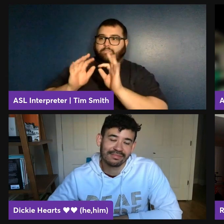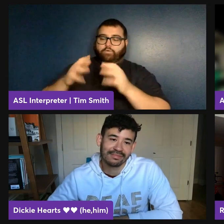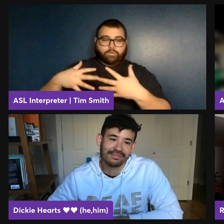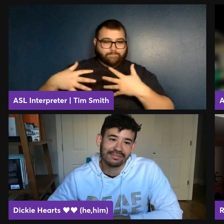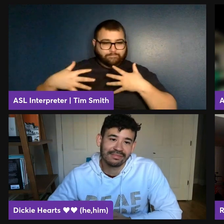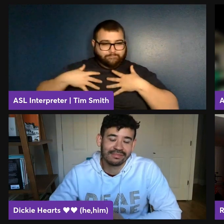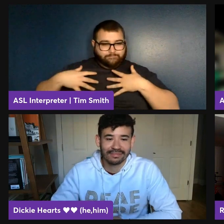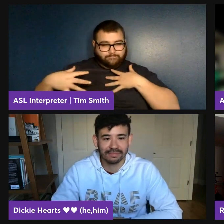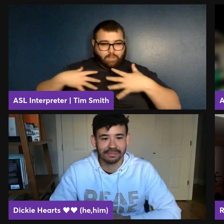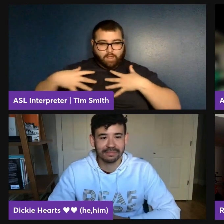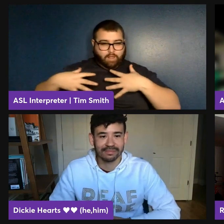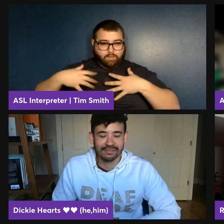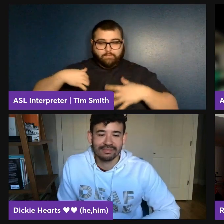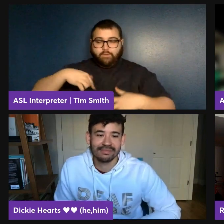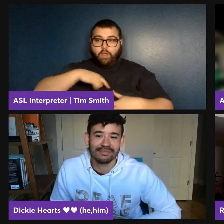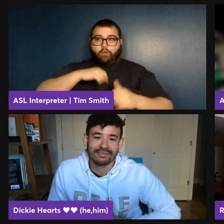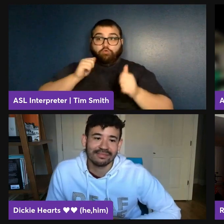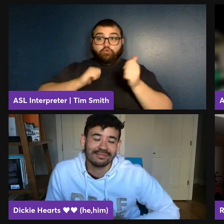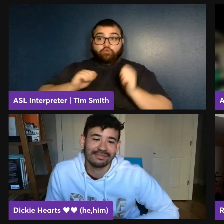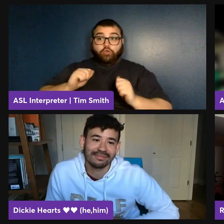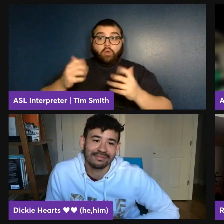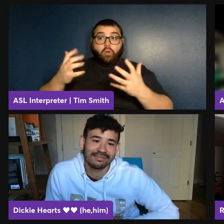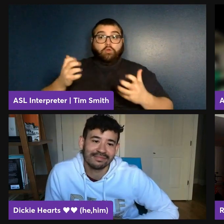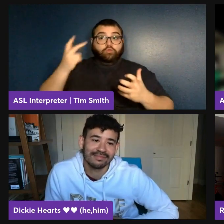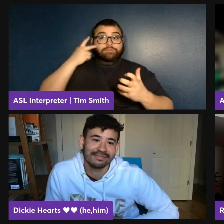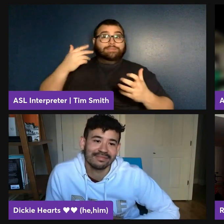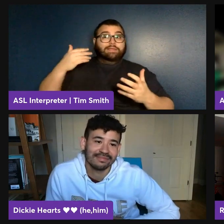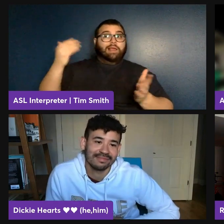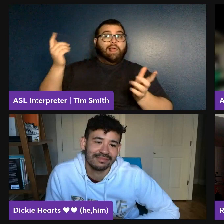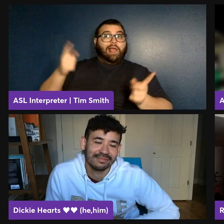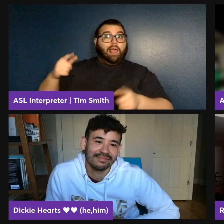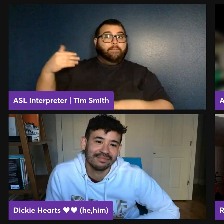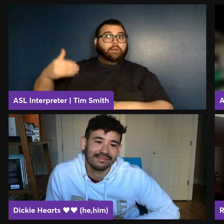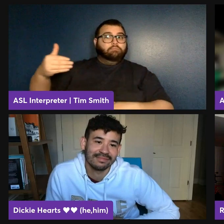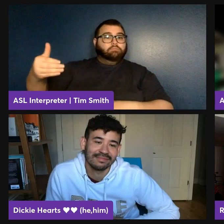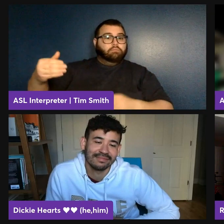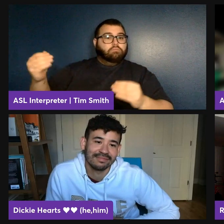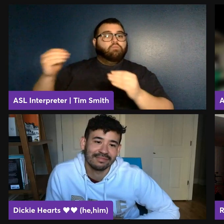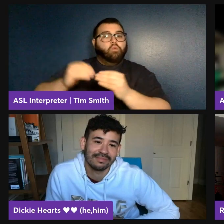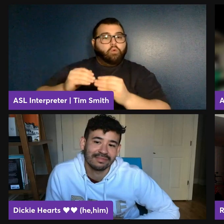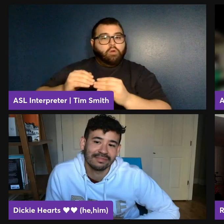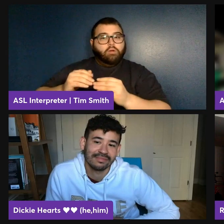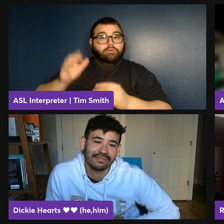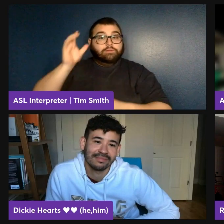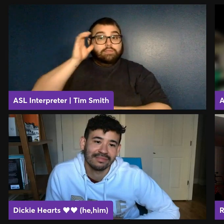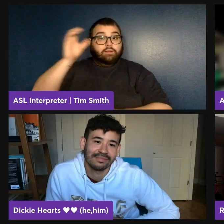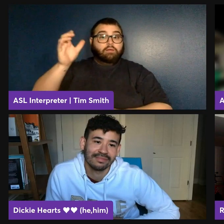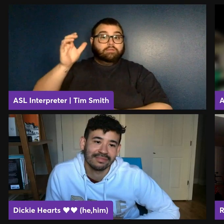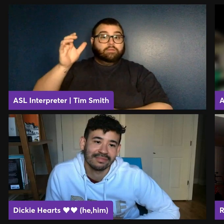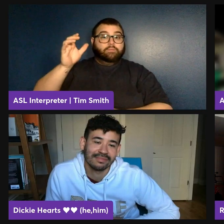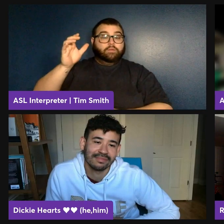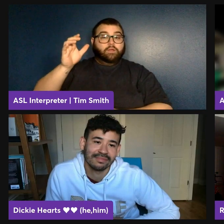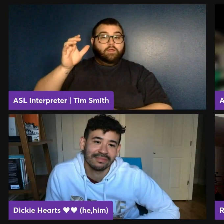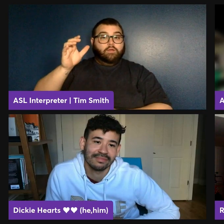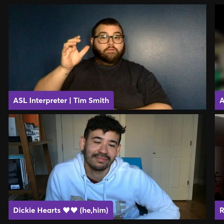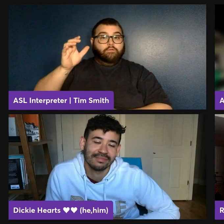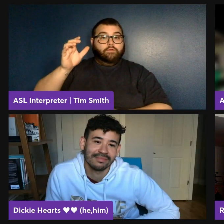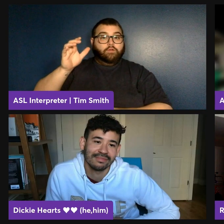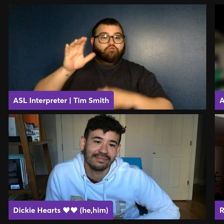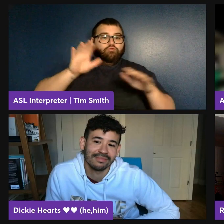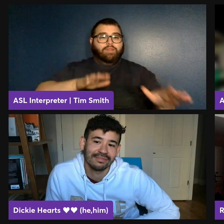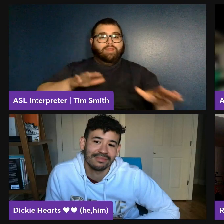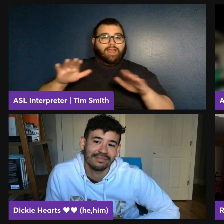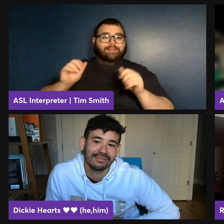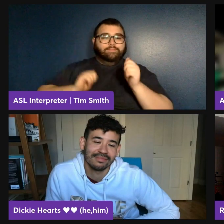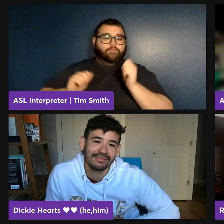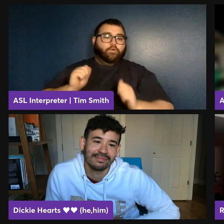would like to see happen more is the concept of relaxed performances. I know for TDF, a lot of